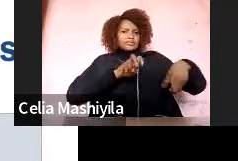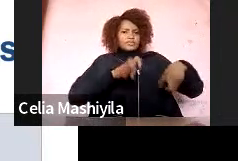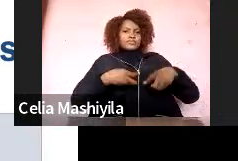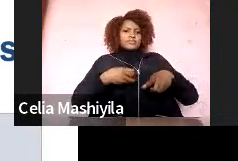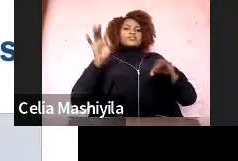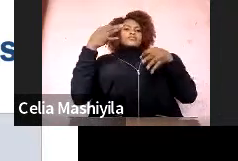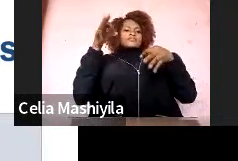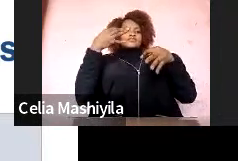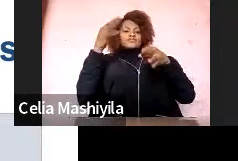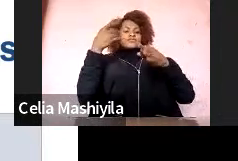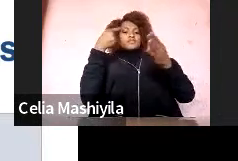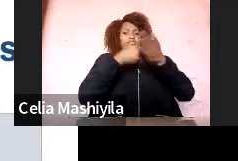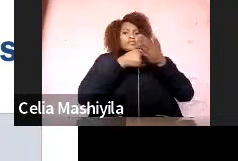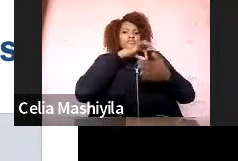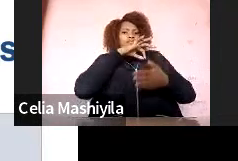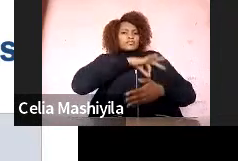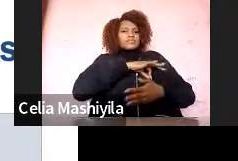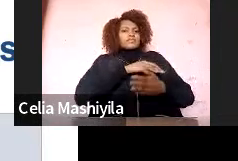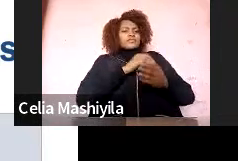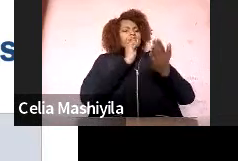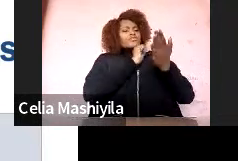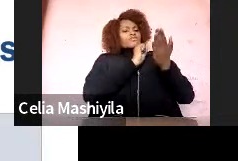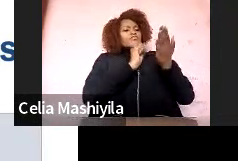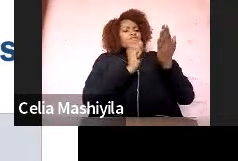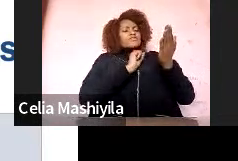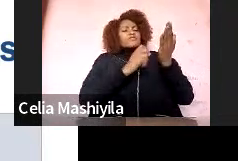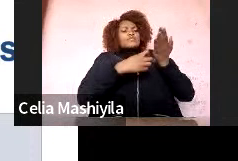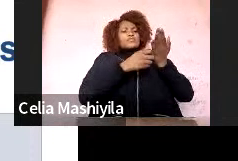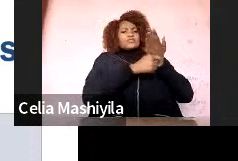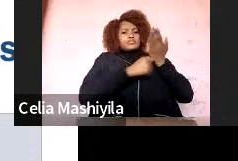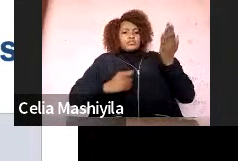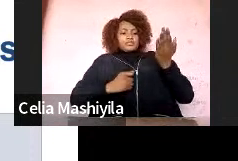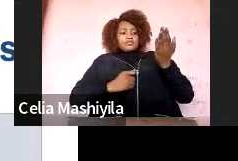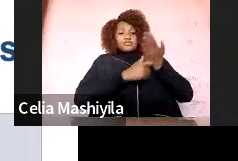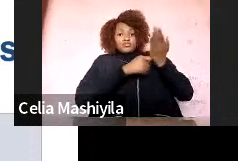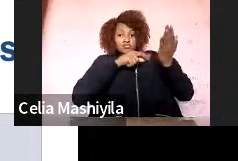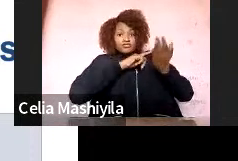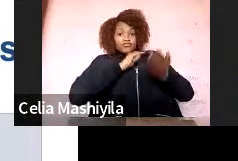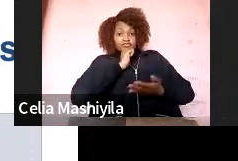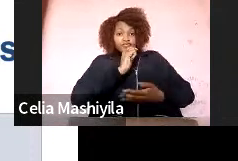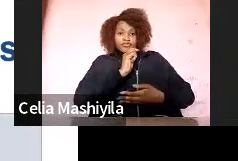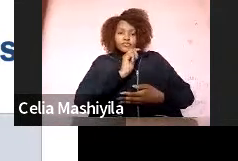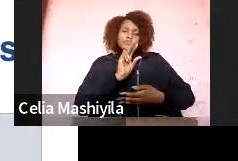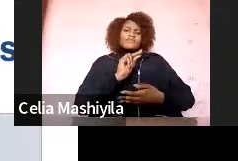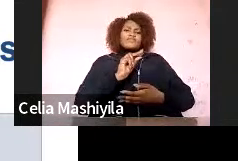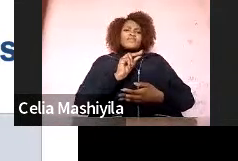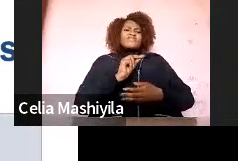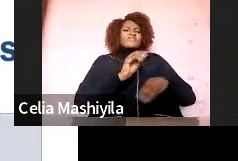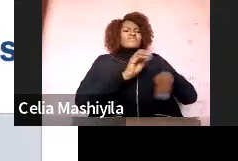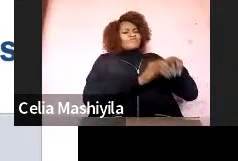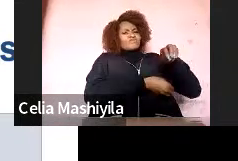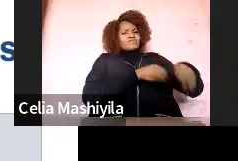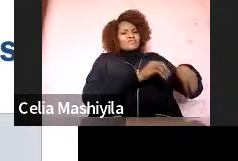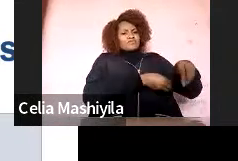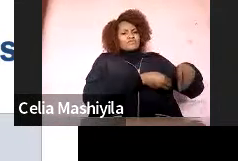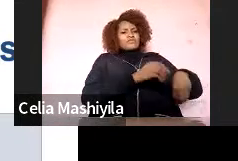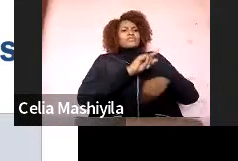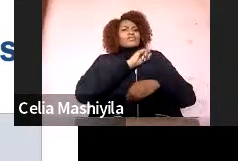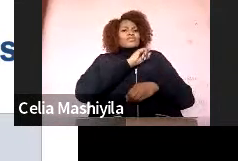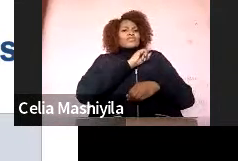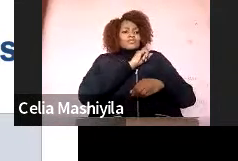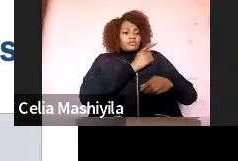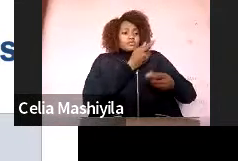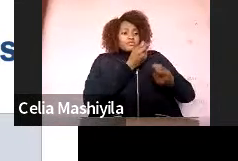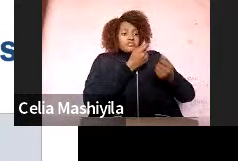really tax because it is not even cent or sent to SARS, but they do